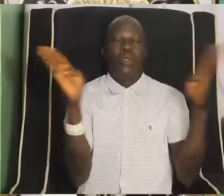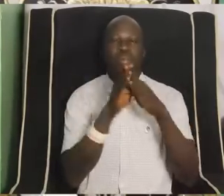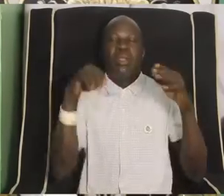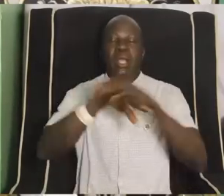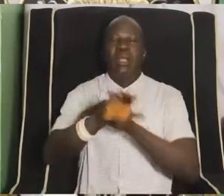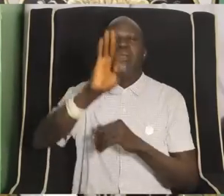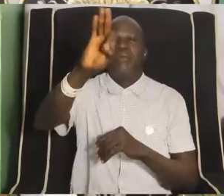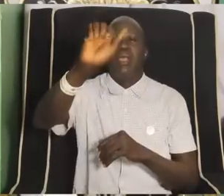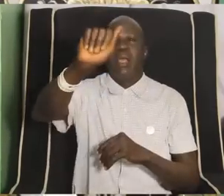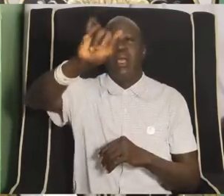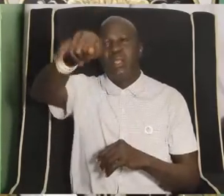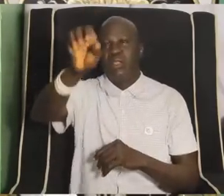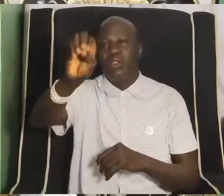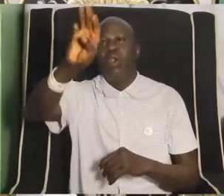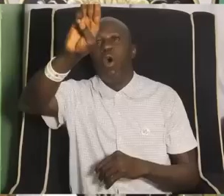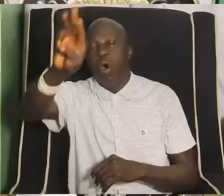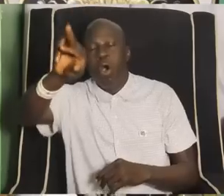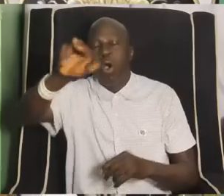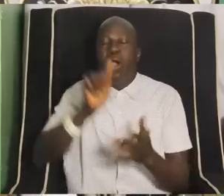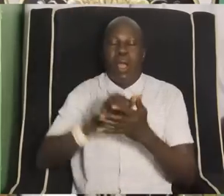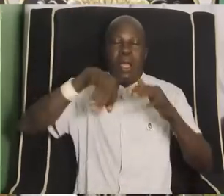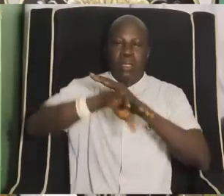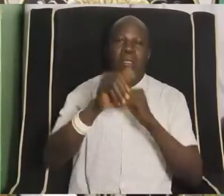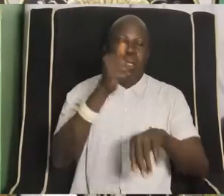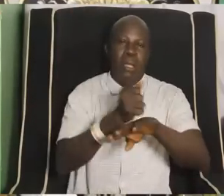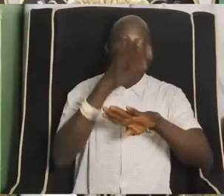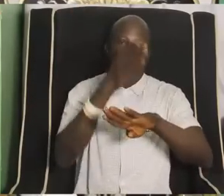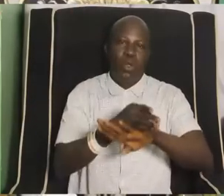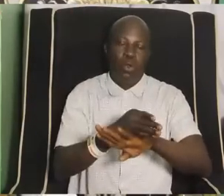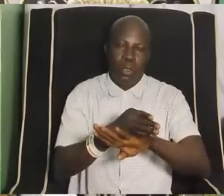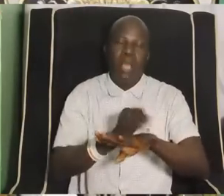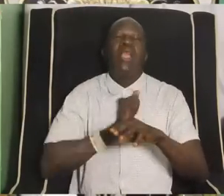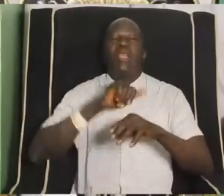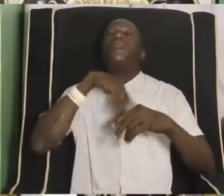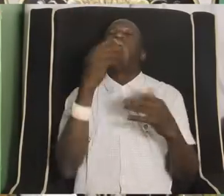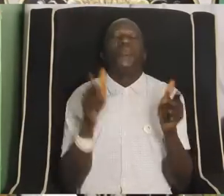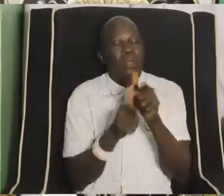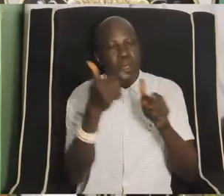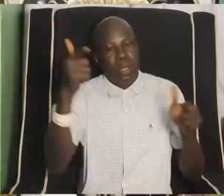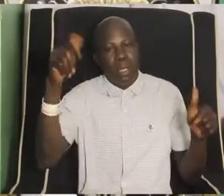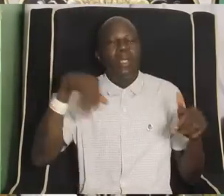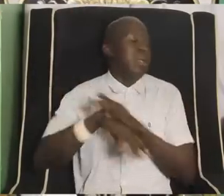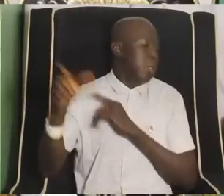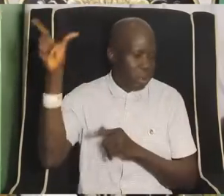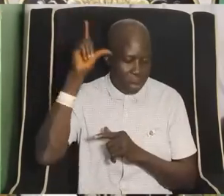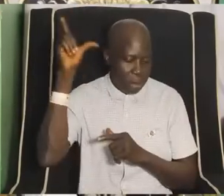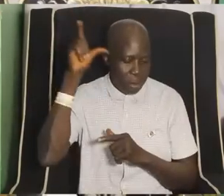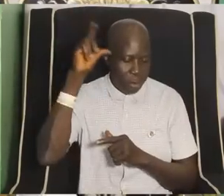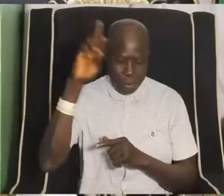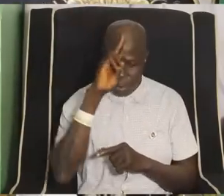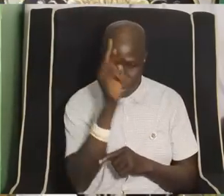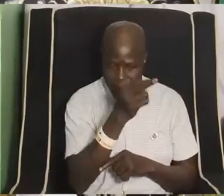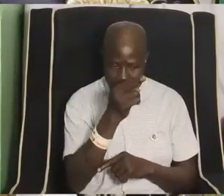Ogbaremu. We meet in Fajo Ogbaremu. Ni ilu Abe Okuta. Na Abe Okuta. O ma ni agbara. It will be great. Egba mi sir. Listen to me sir.